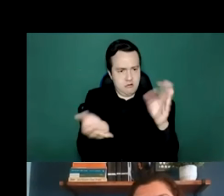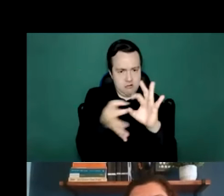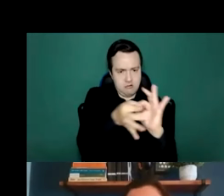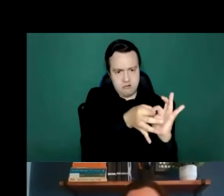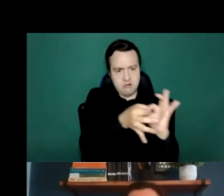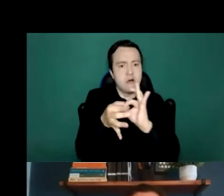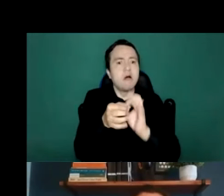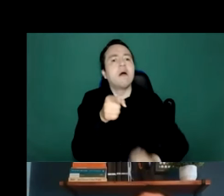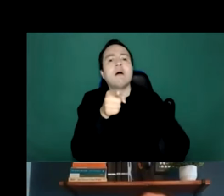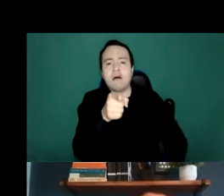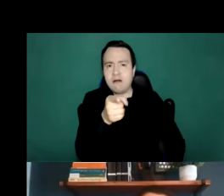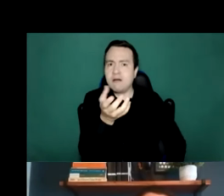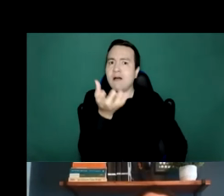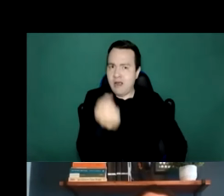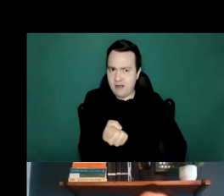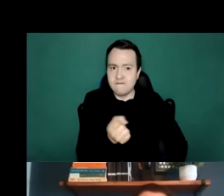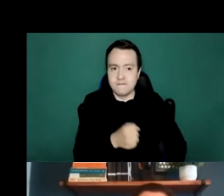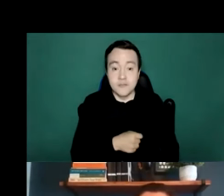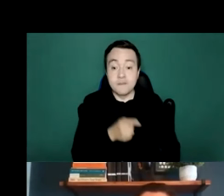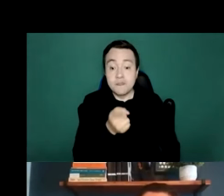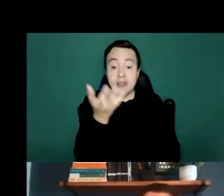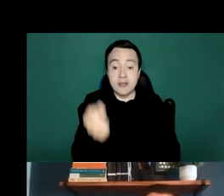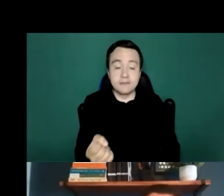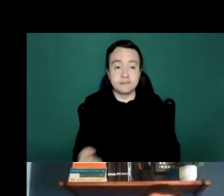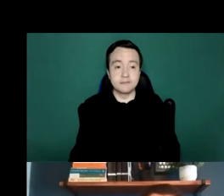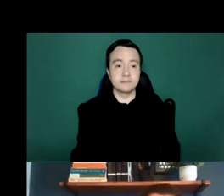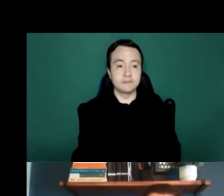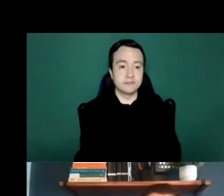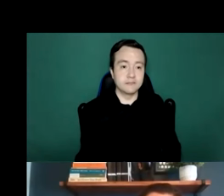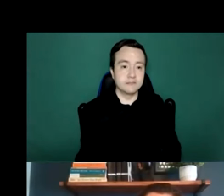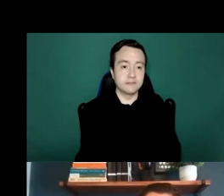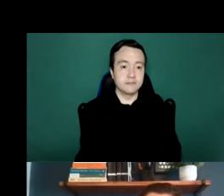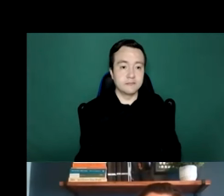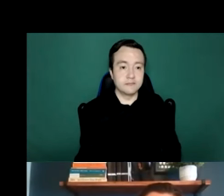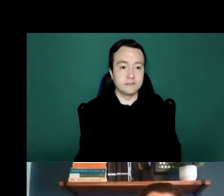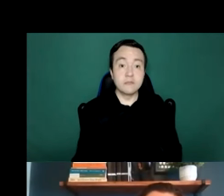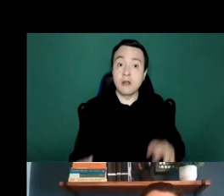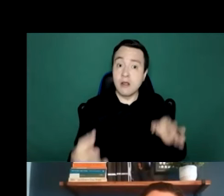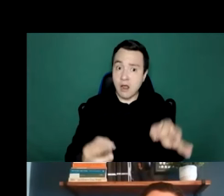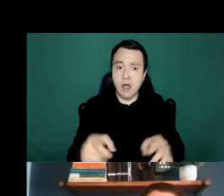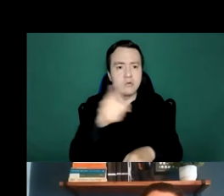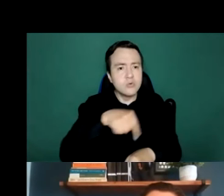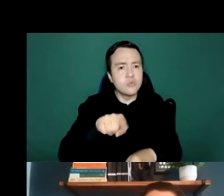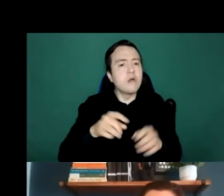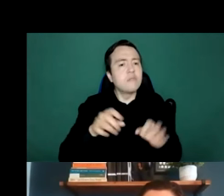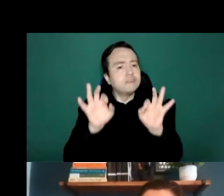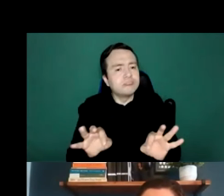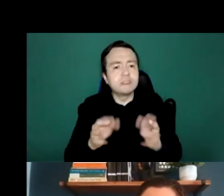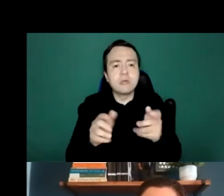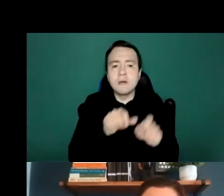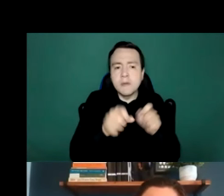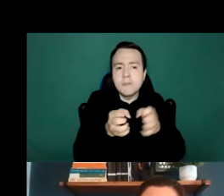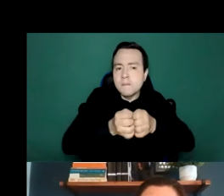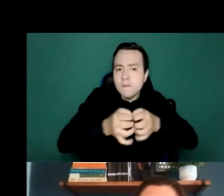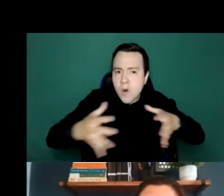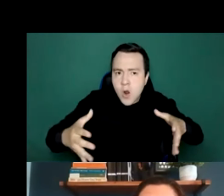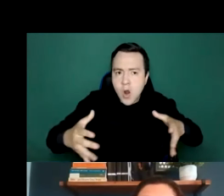these. We see on this chart, for example, that the countries that tend to have a high number of people who do not seek